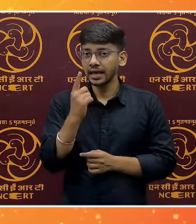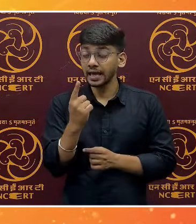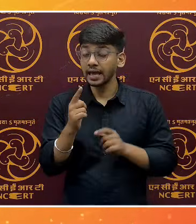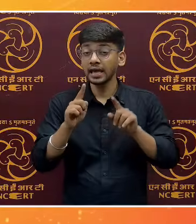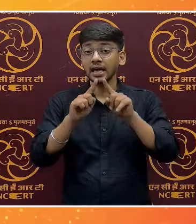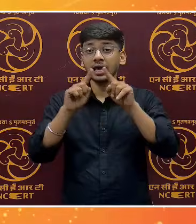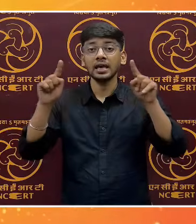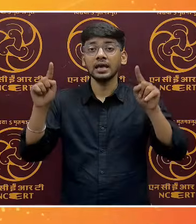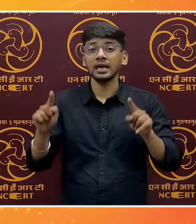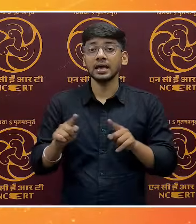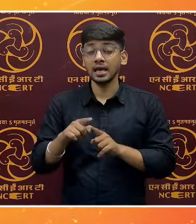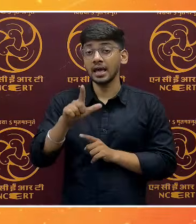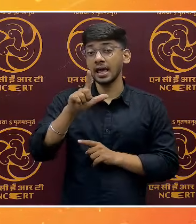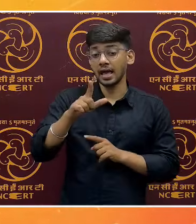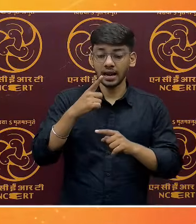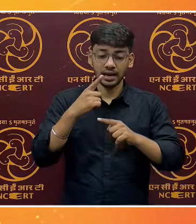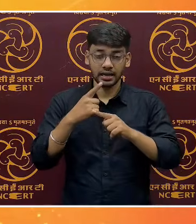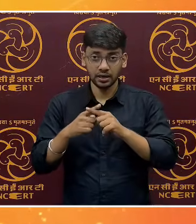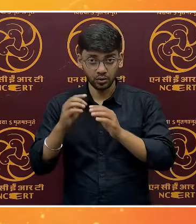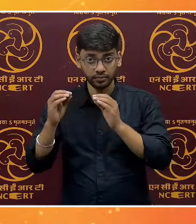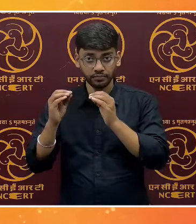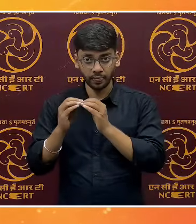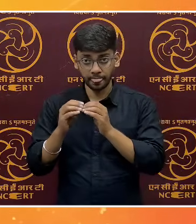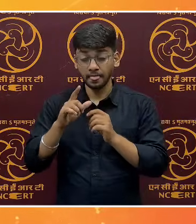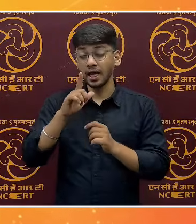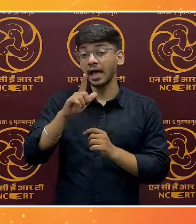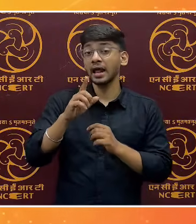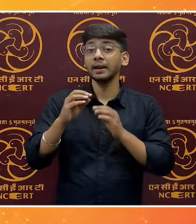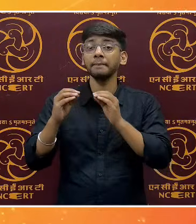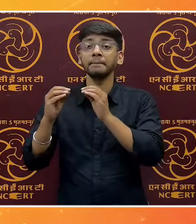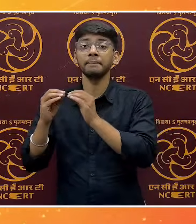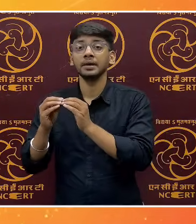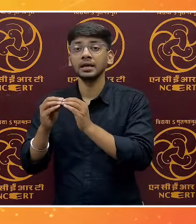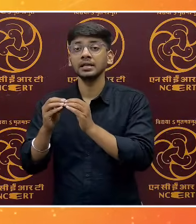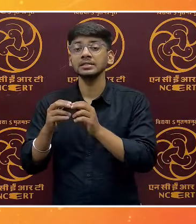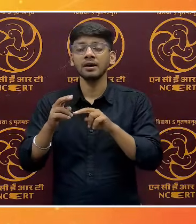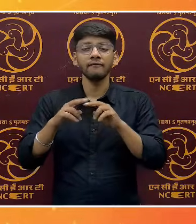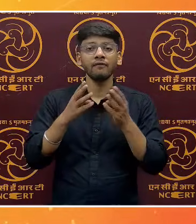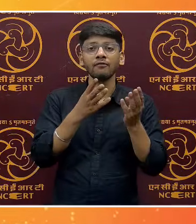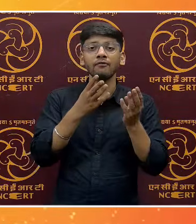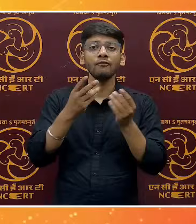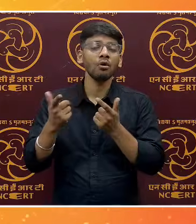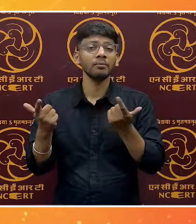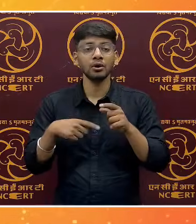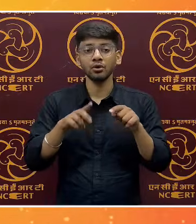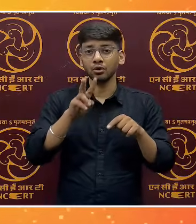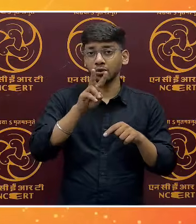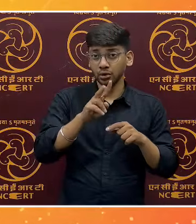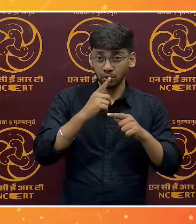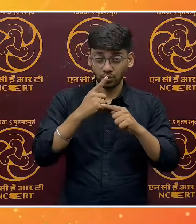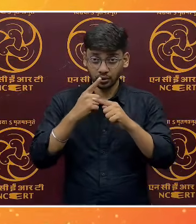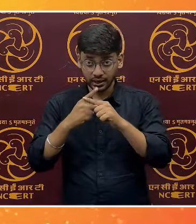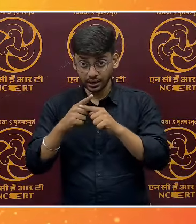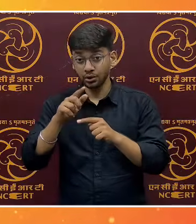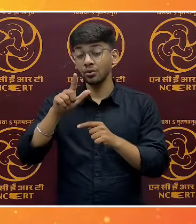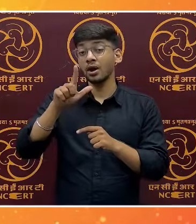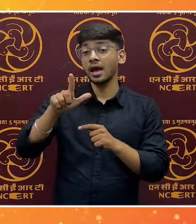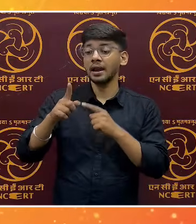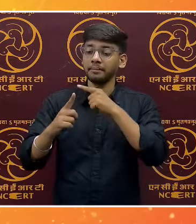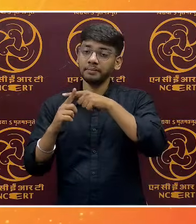This is L, B, L and B. So what is the formula of perimeter? 2 into L plus B.